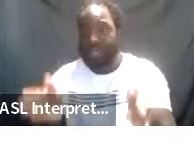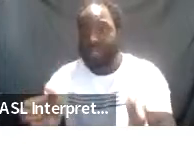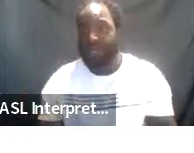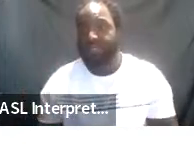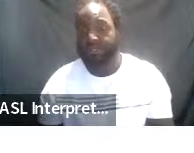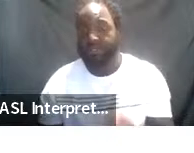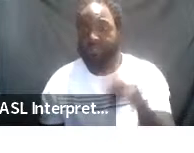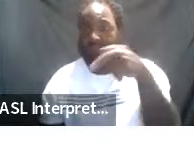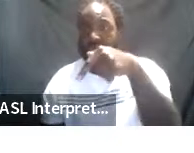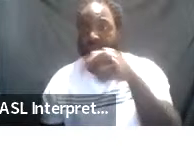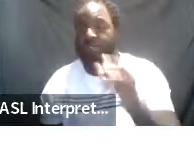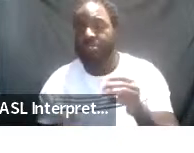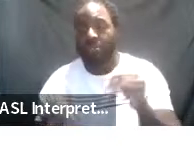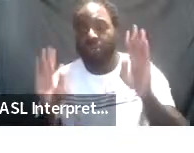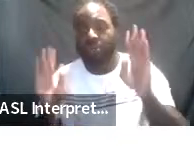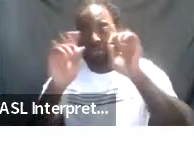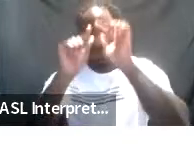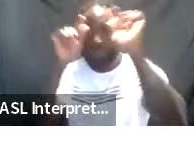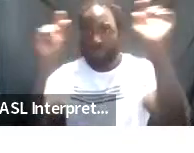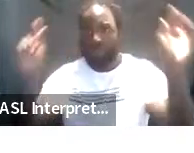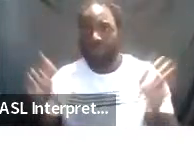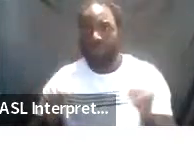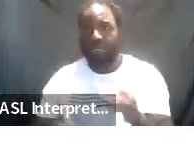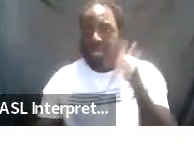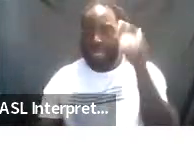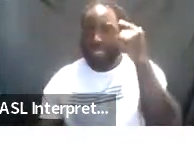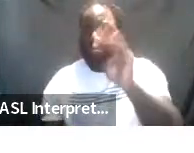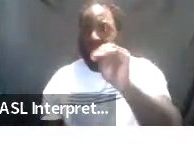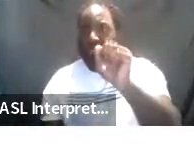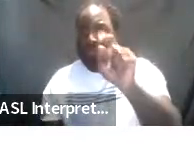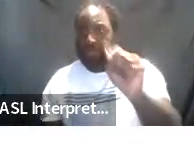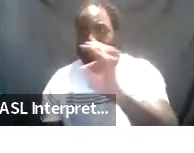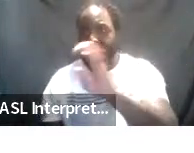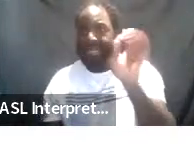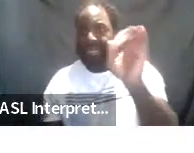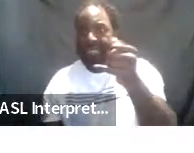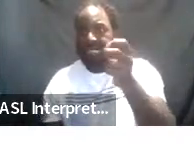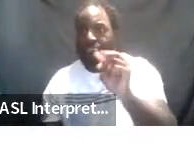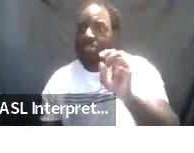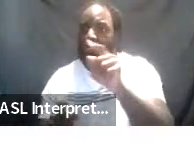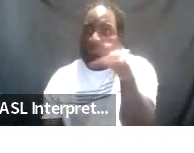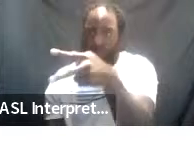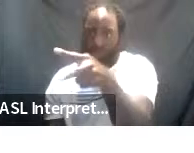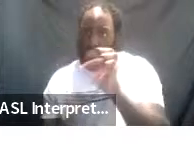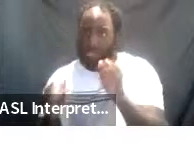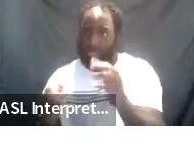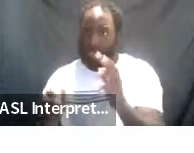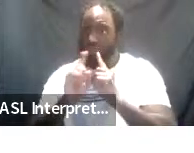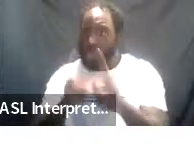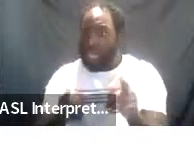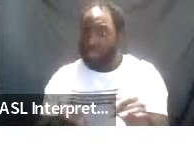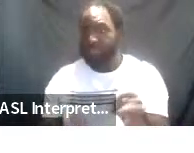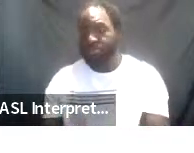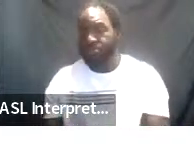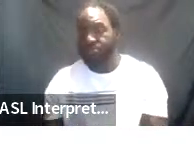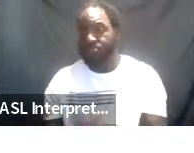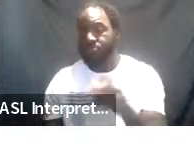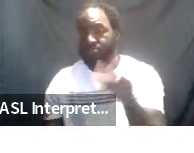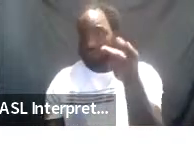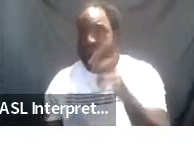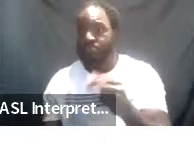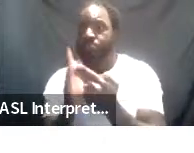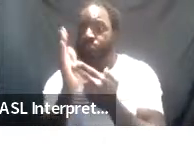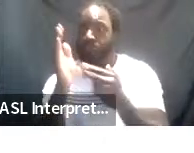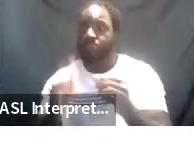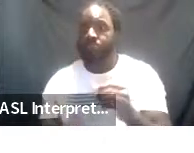great. So I think Matt and John, if you both want to contribute to that answer. Sure, I'll lead off, and